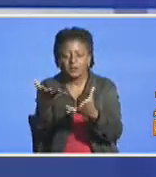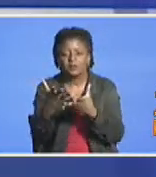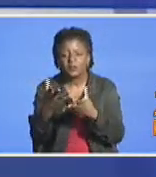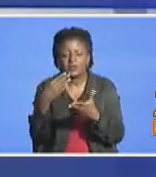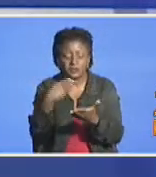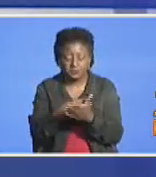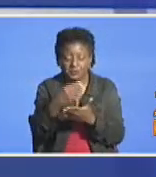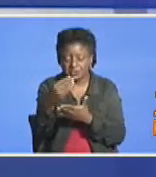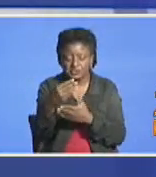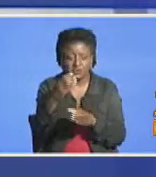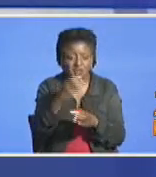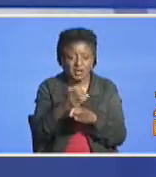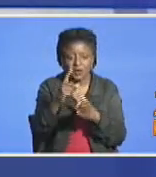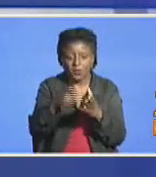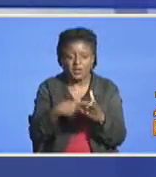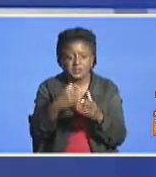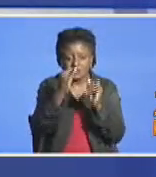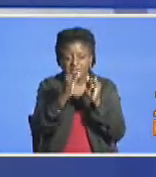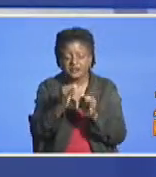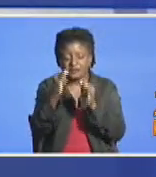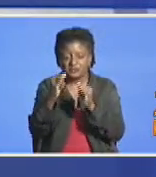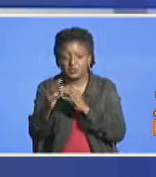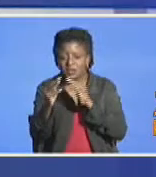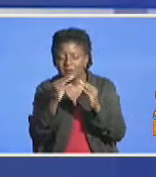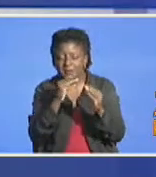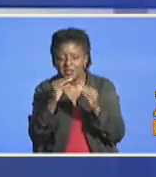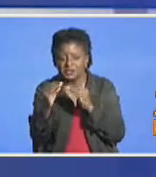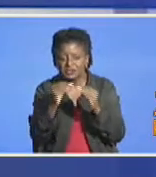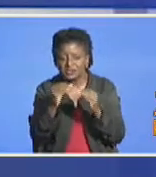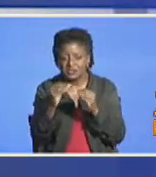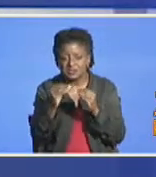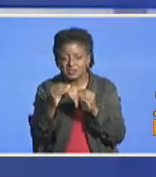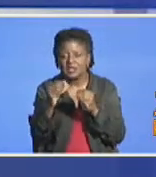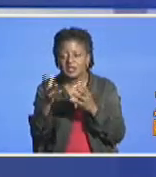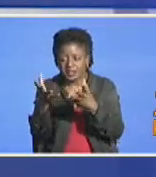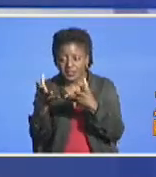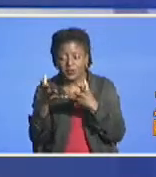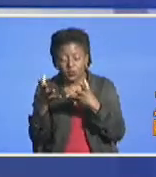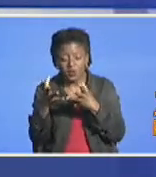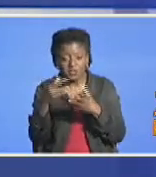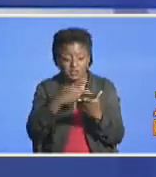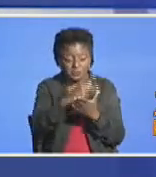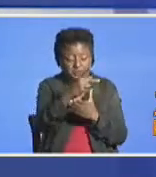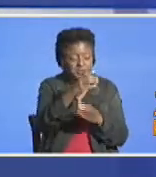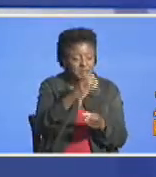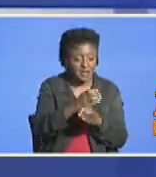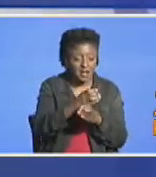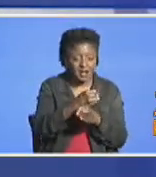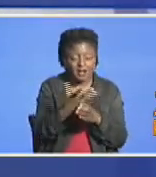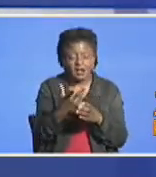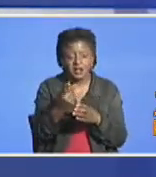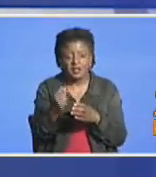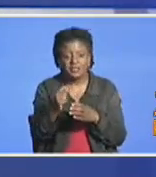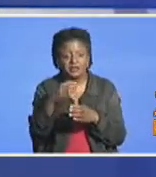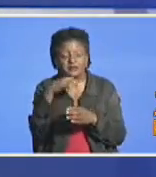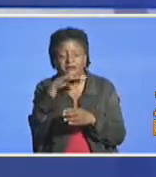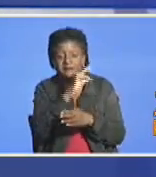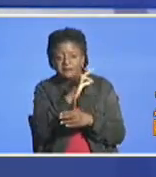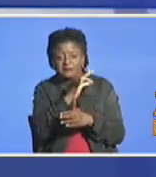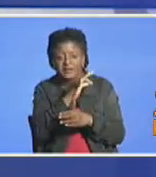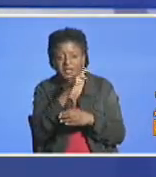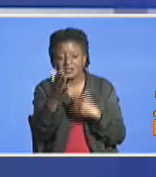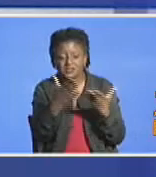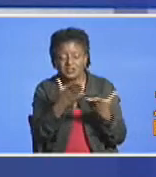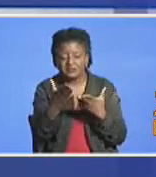an individual messages his or her the desire to purchase a vehicle, the fraudster responds by asking